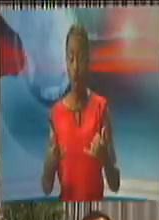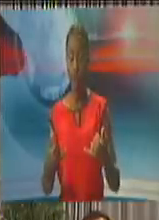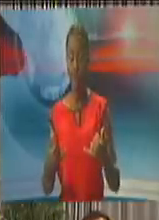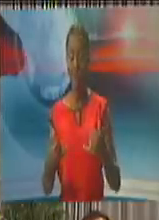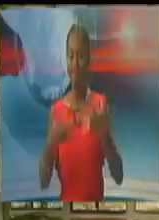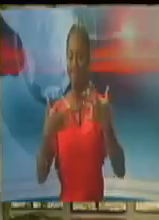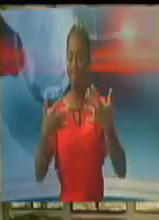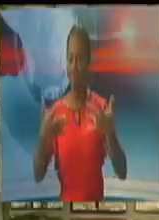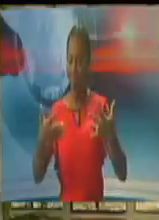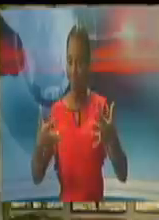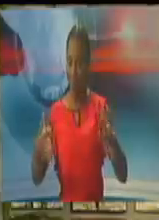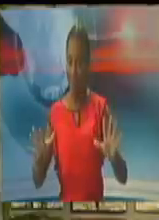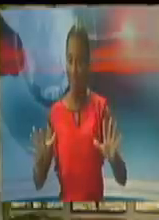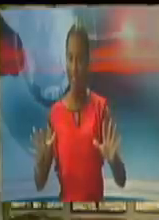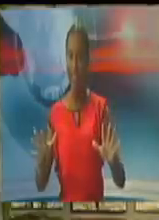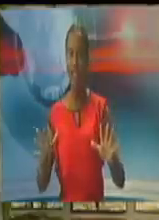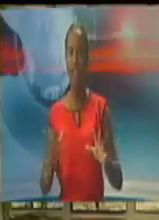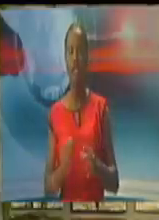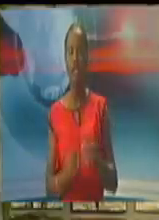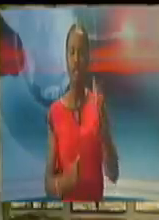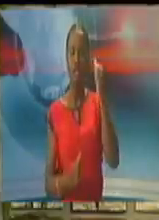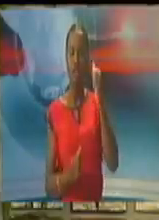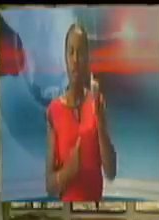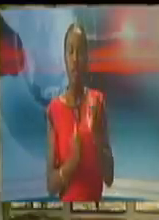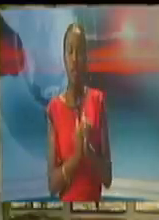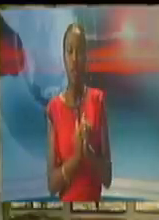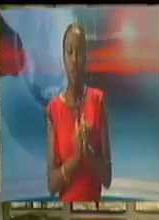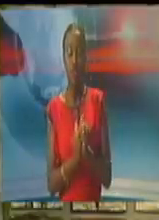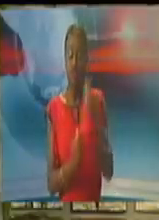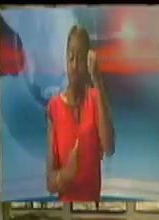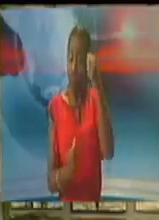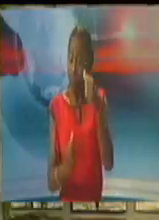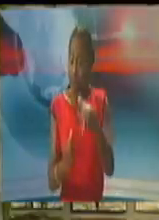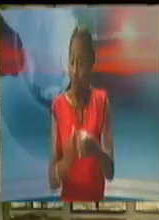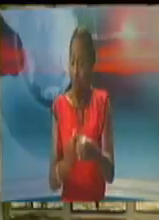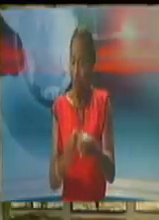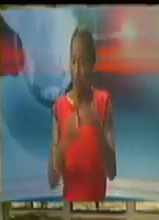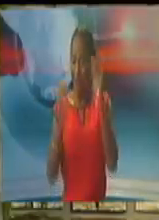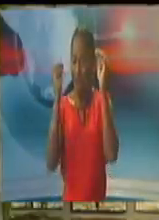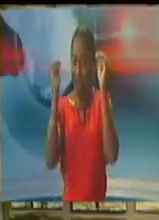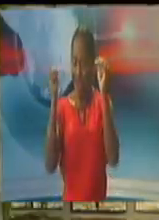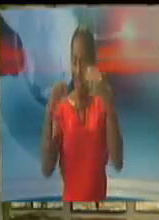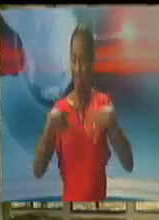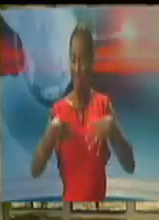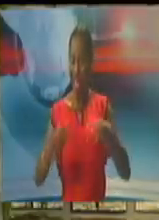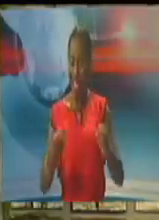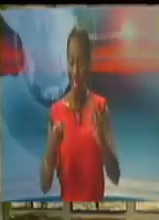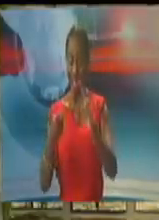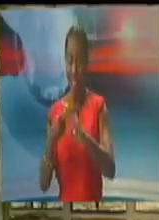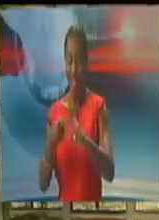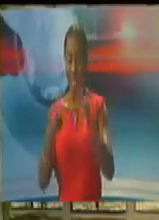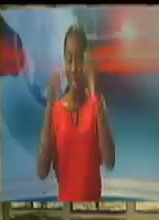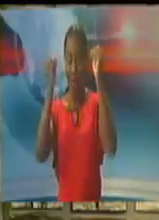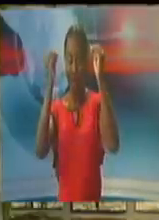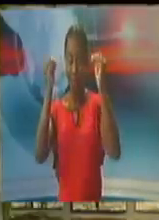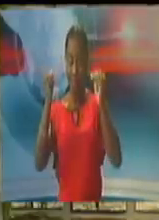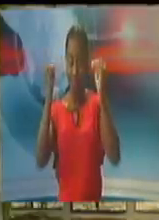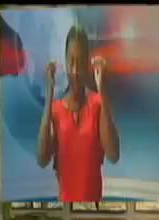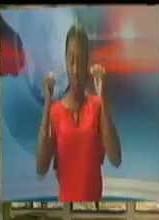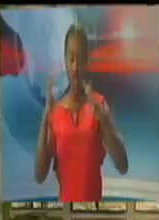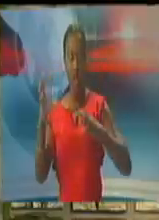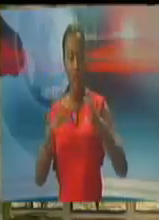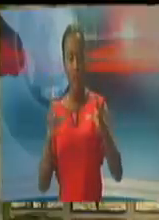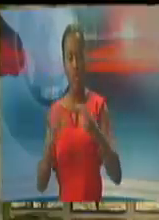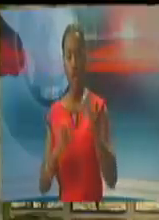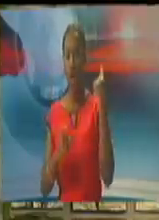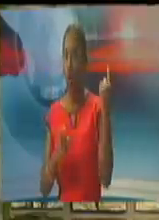Ministry of Health and the Ministry of Communications are your only credible sources of government information on COVID-19. Before we go, we